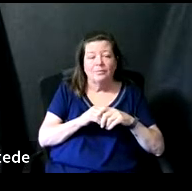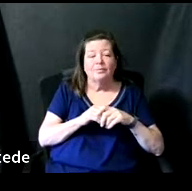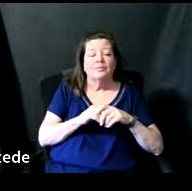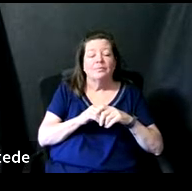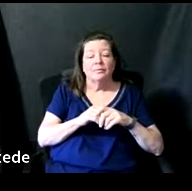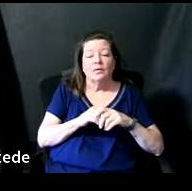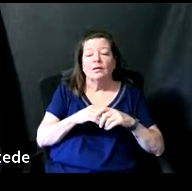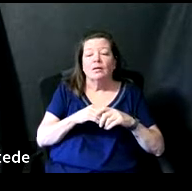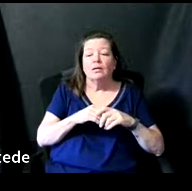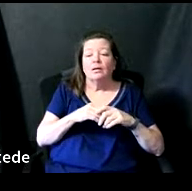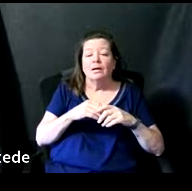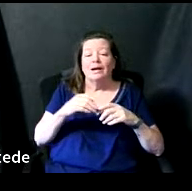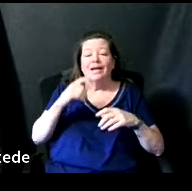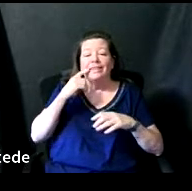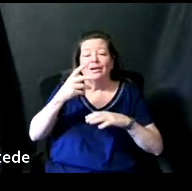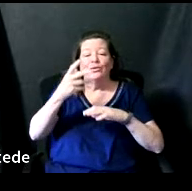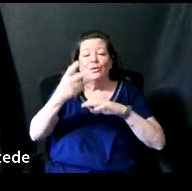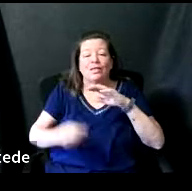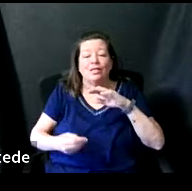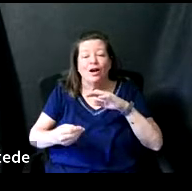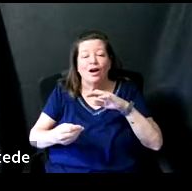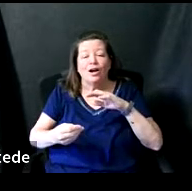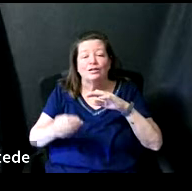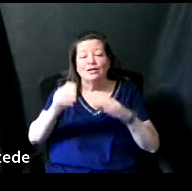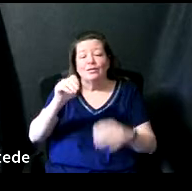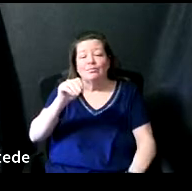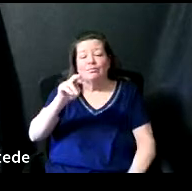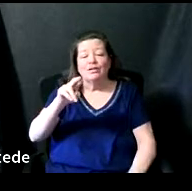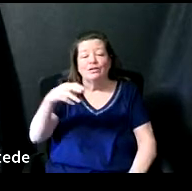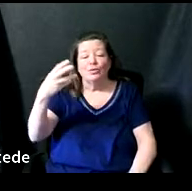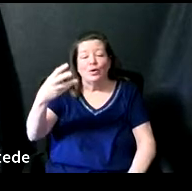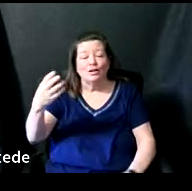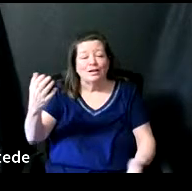we may have lost Mr. Washington here.